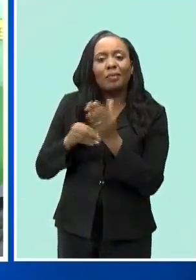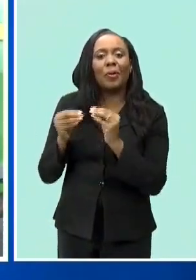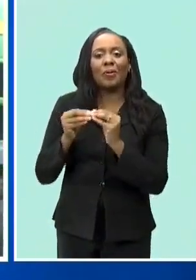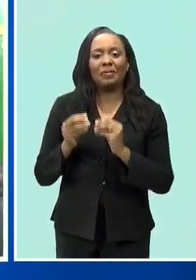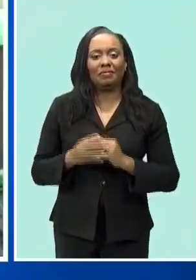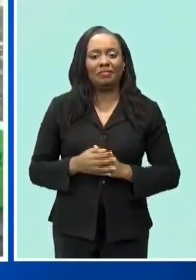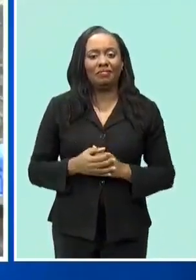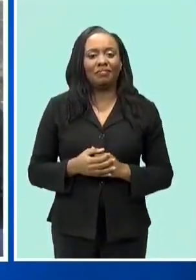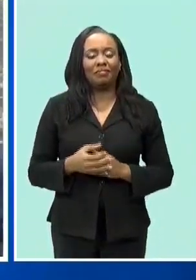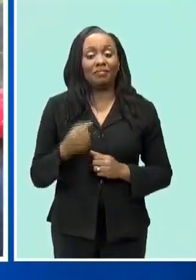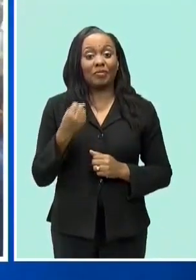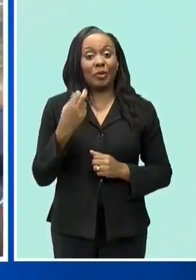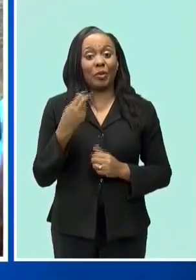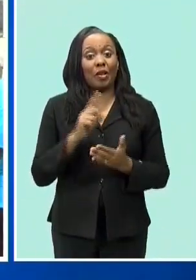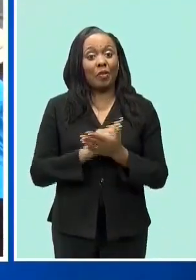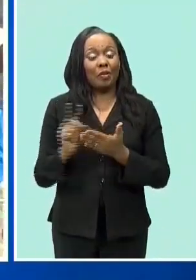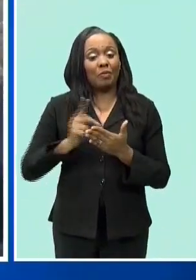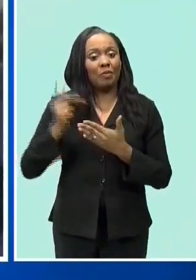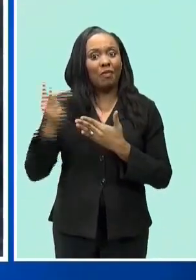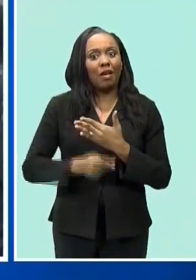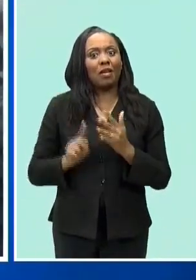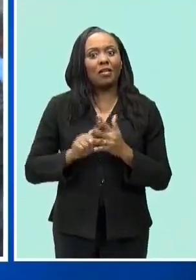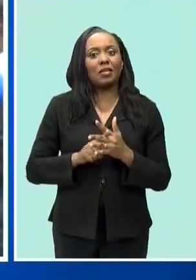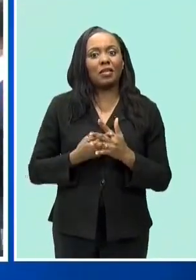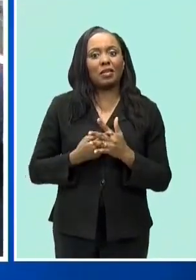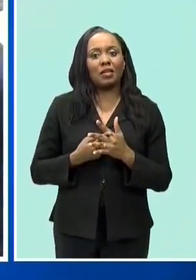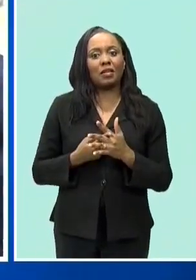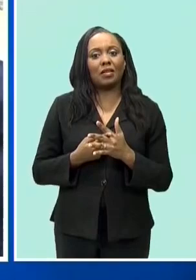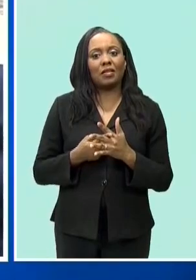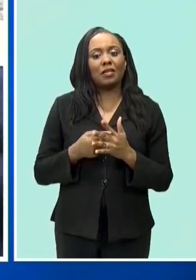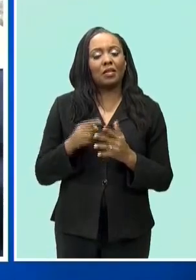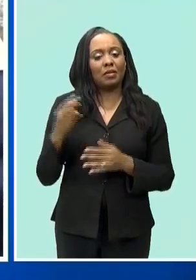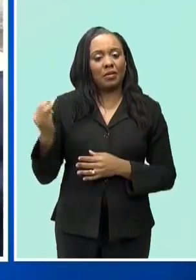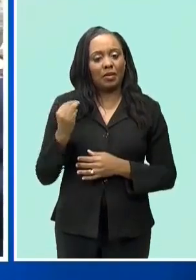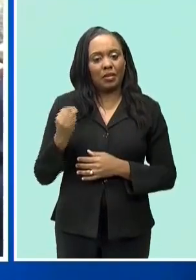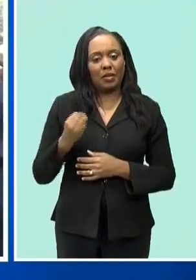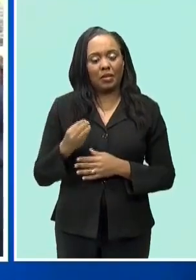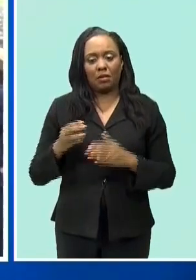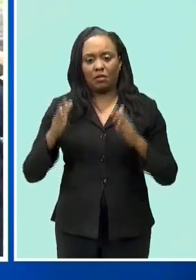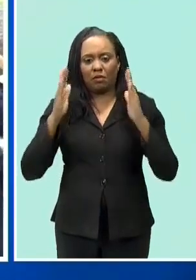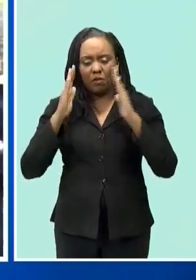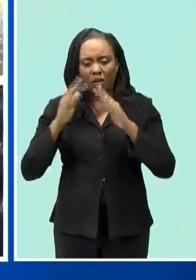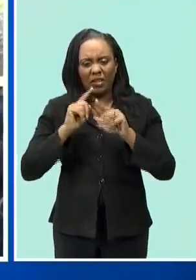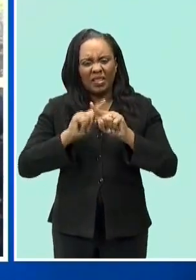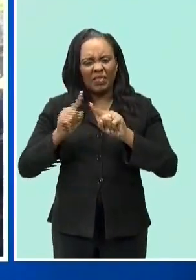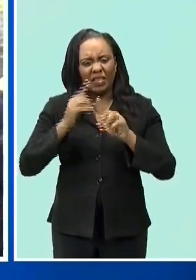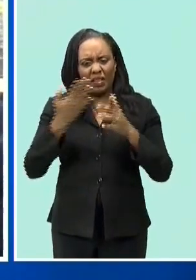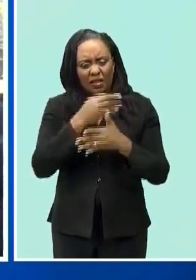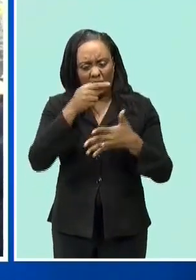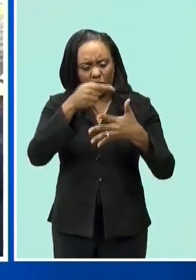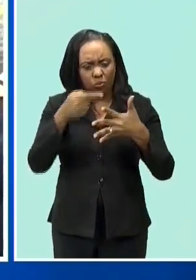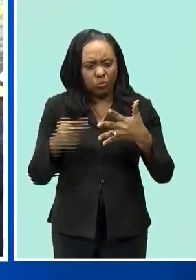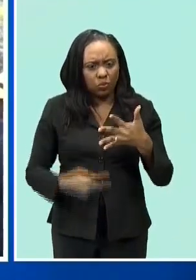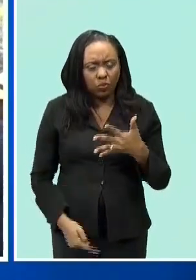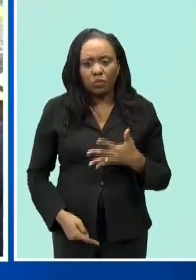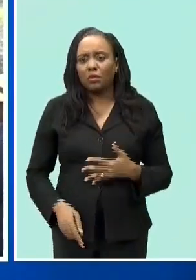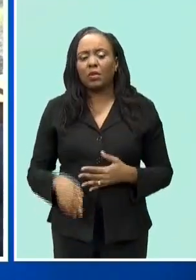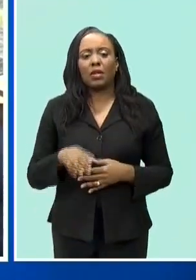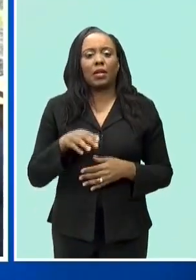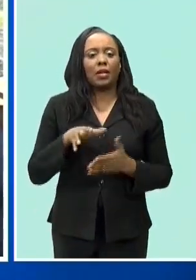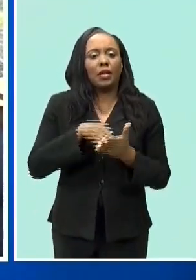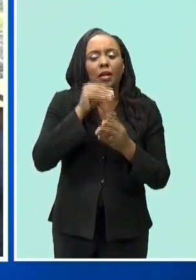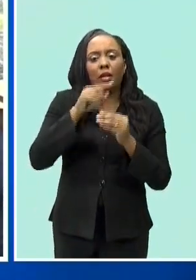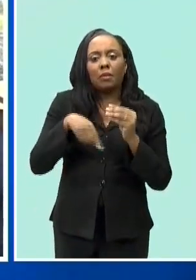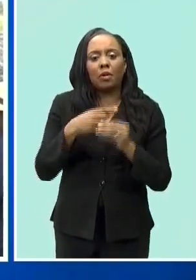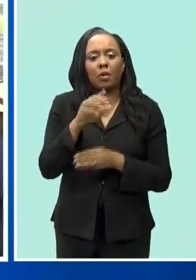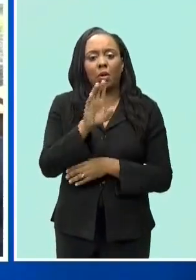which officially started Monday, will focus on areas like irrigation, fruit tree farming, apiculture or beekeeping, and